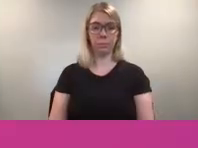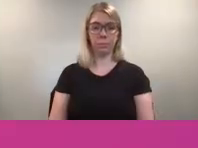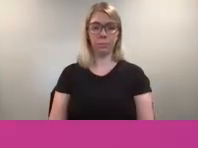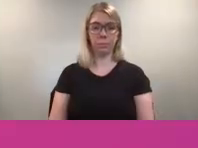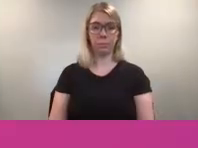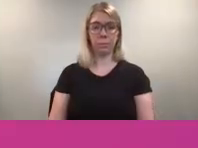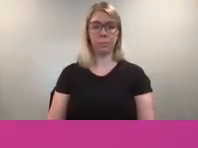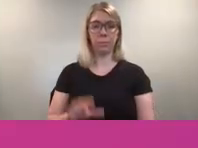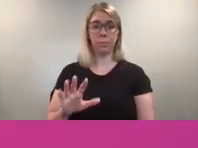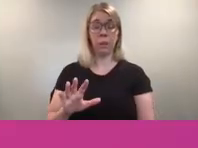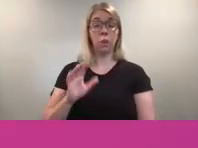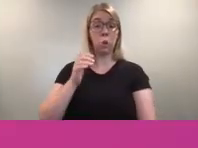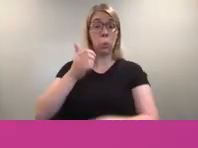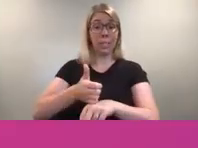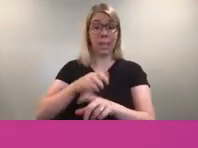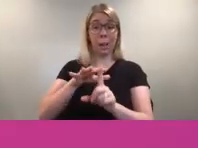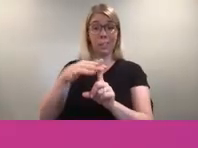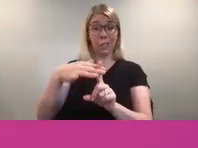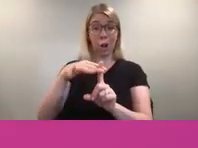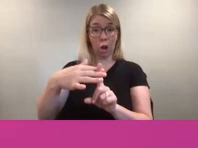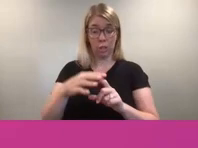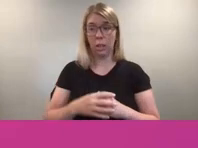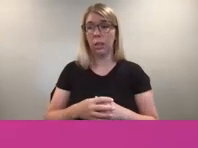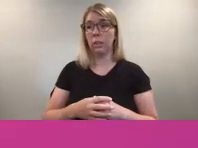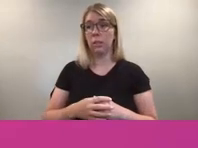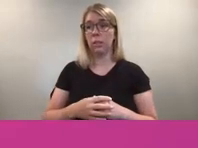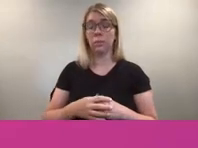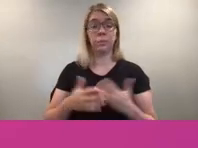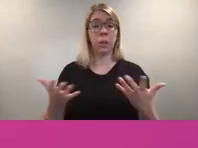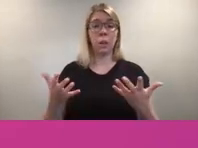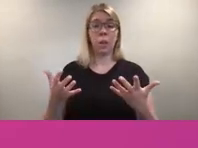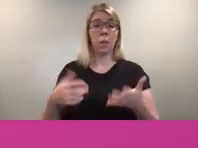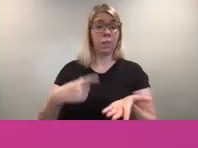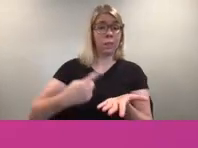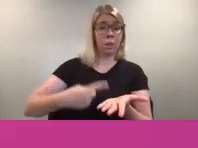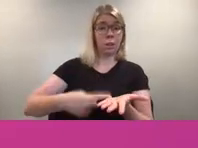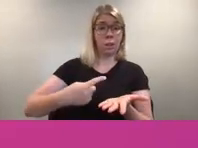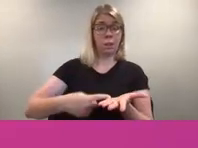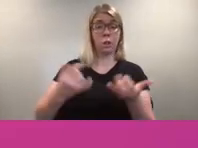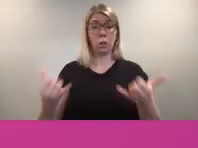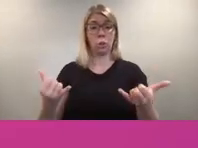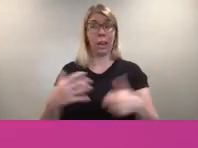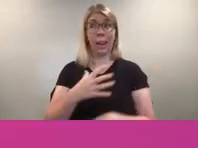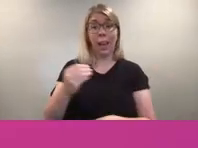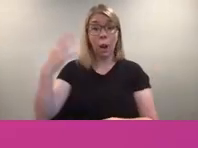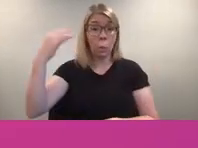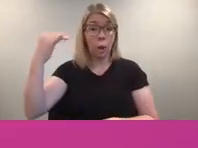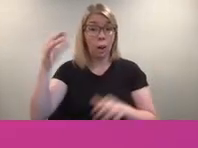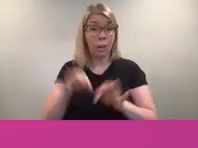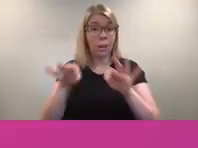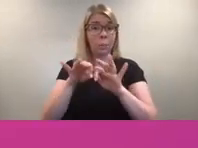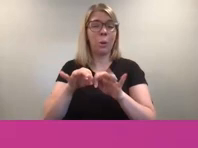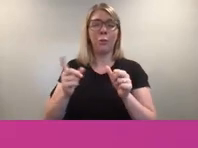So to establish the context of what we're talking about today and why it's important, let's briefly talk about some of the